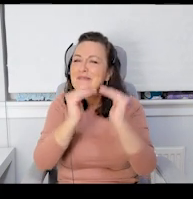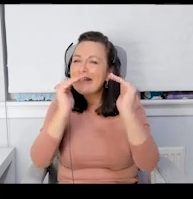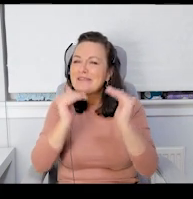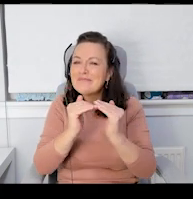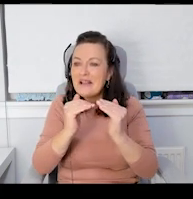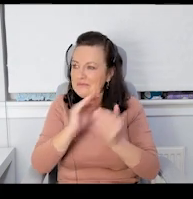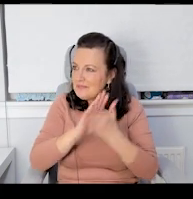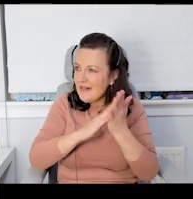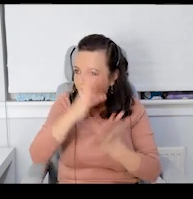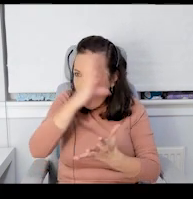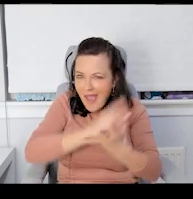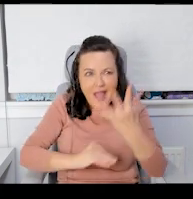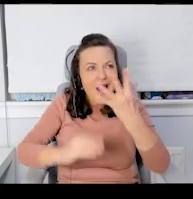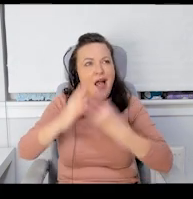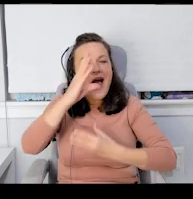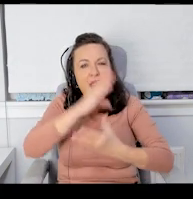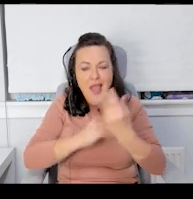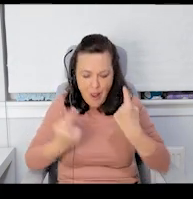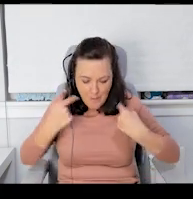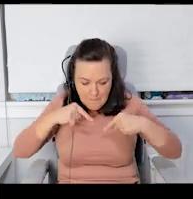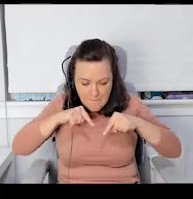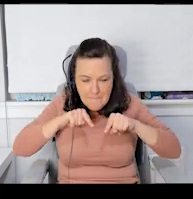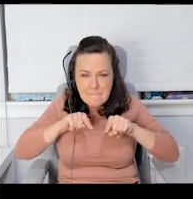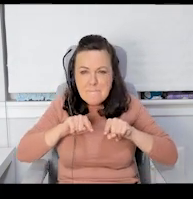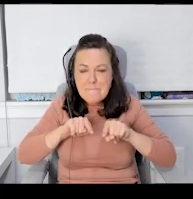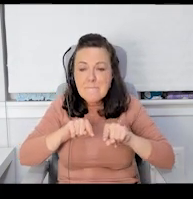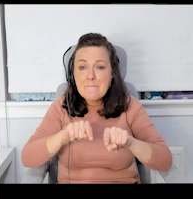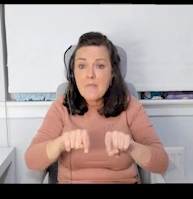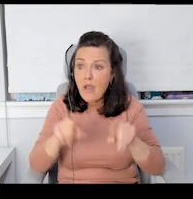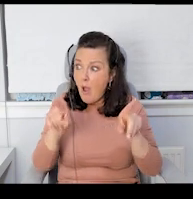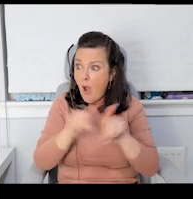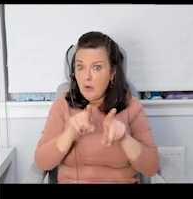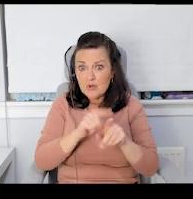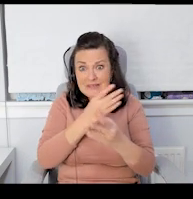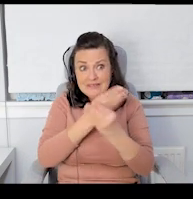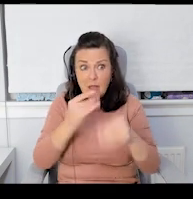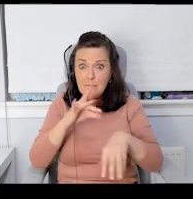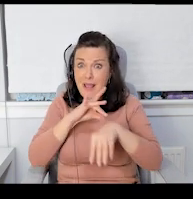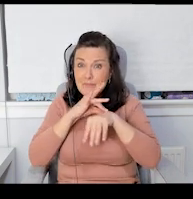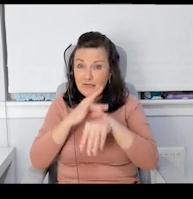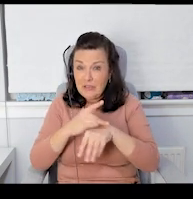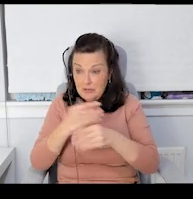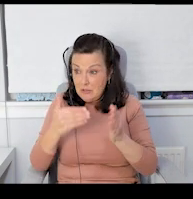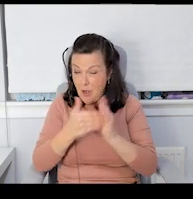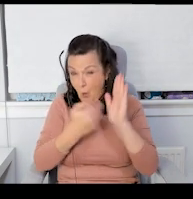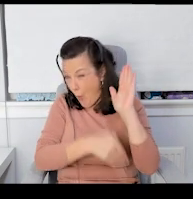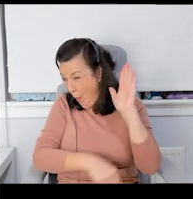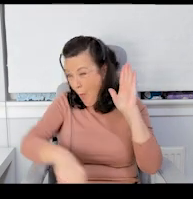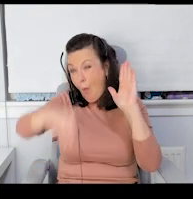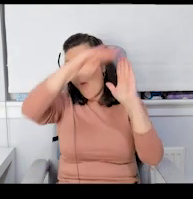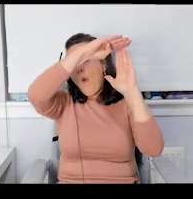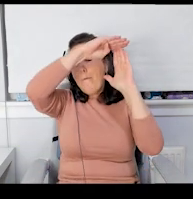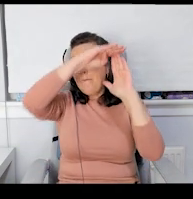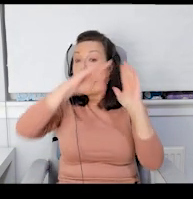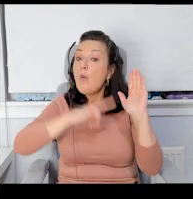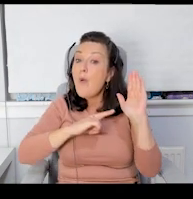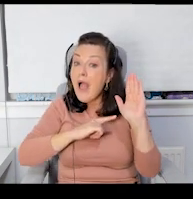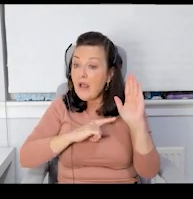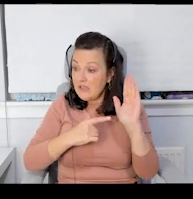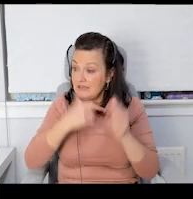in the business because they've learned it from the bottom and then really developed their experience and their